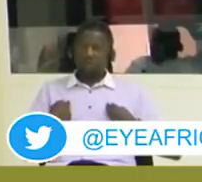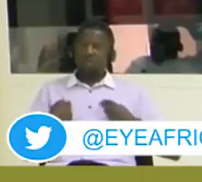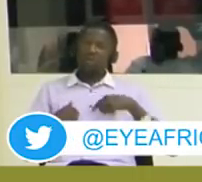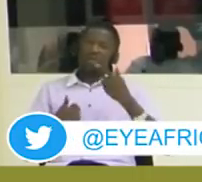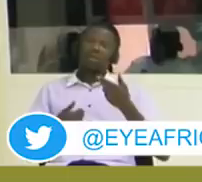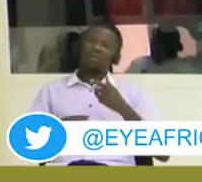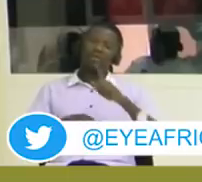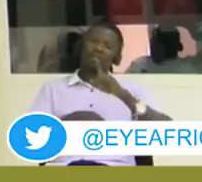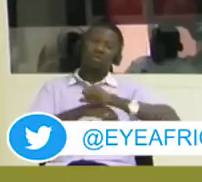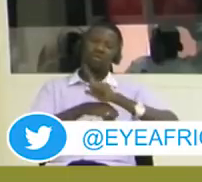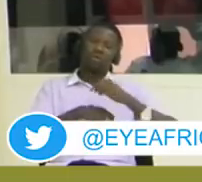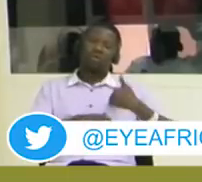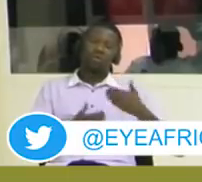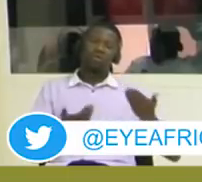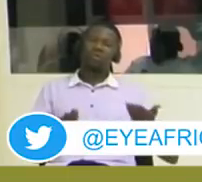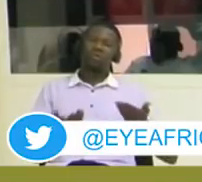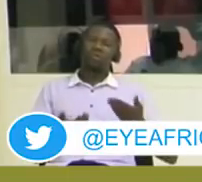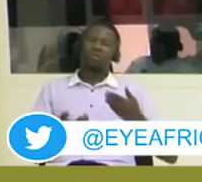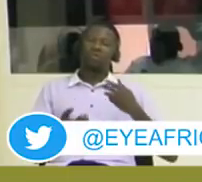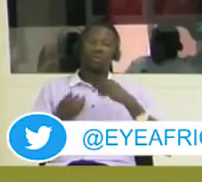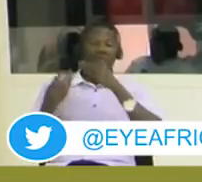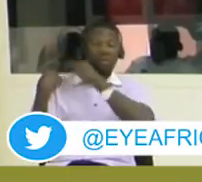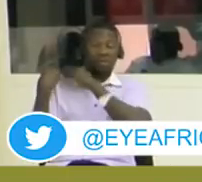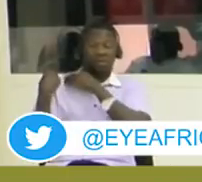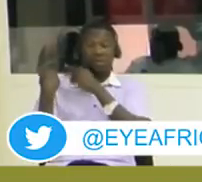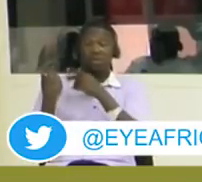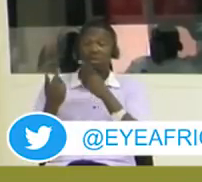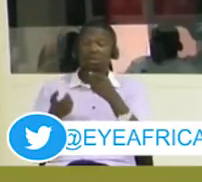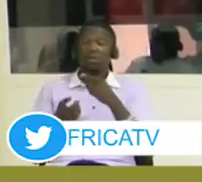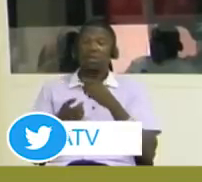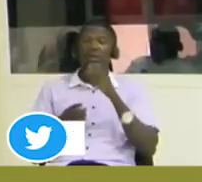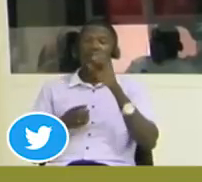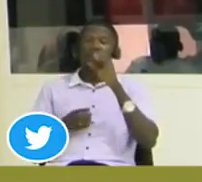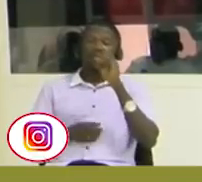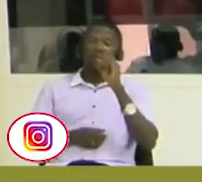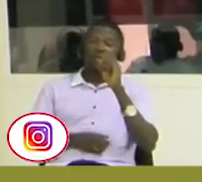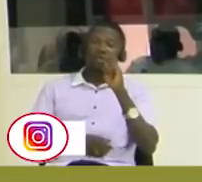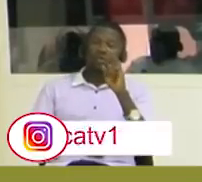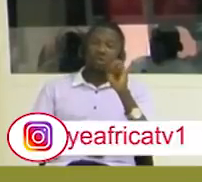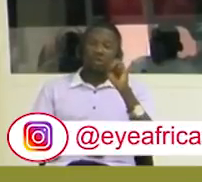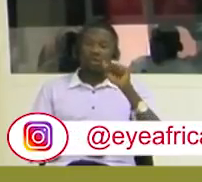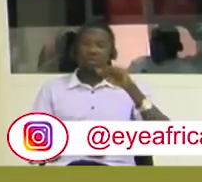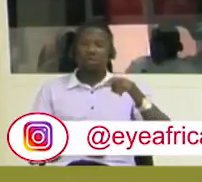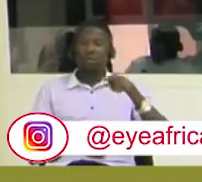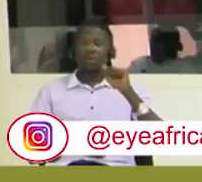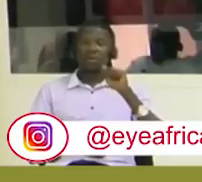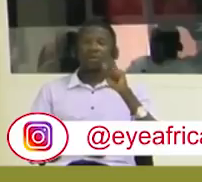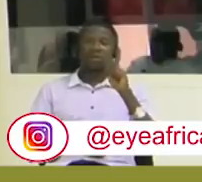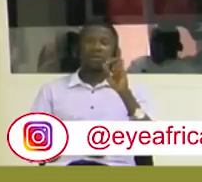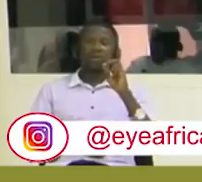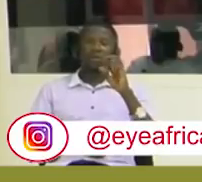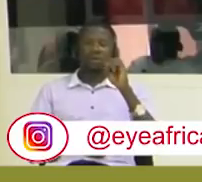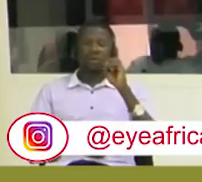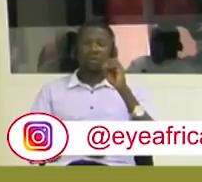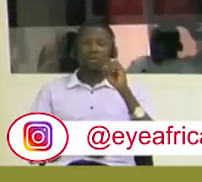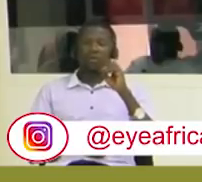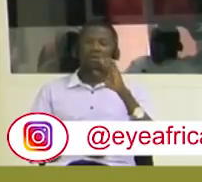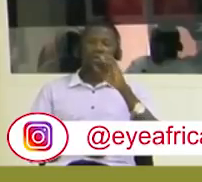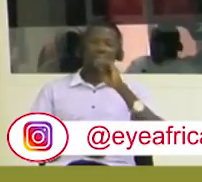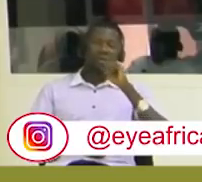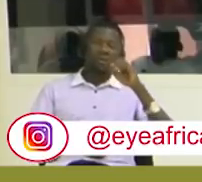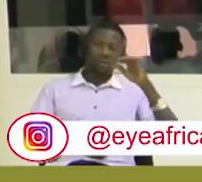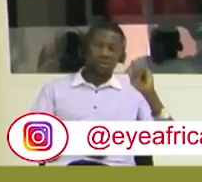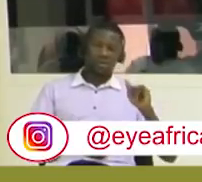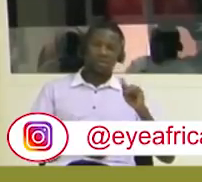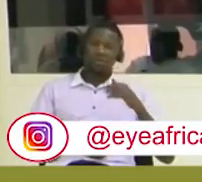the civilians. But in responsibility, Usman Koro Ceesay was becoming more closer to the chairman than